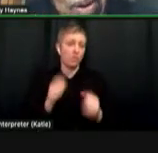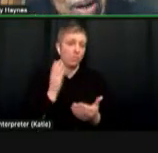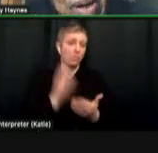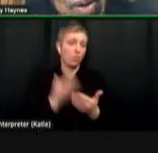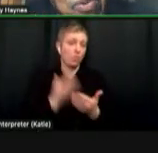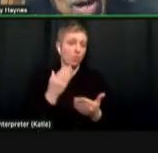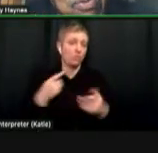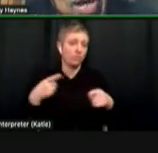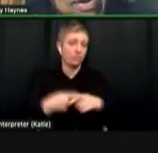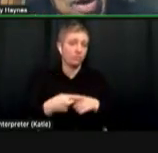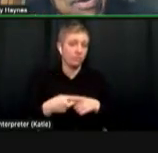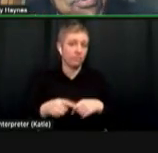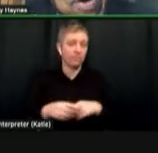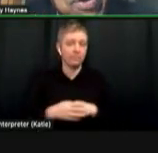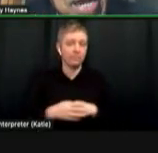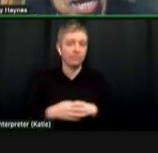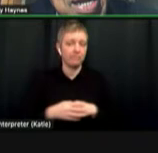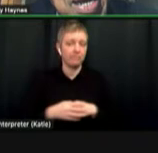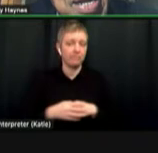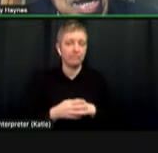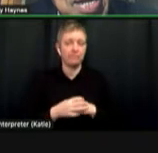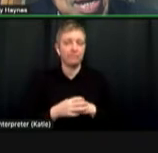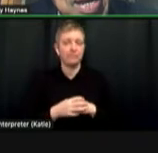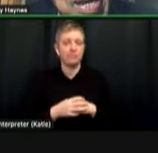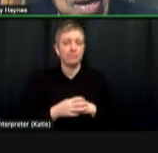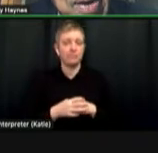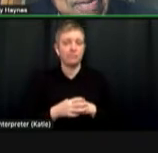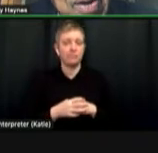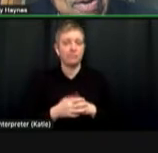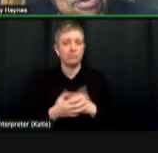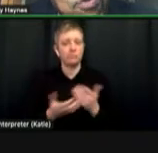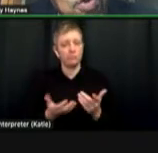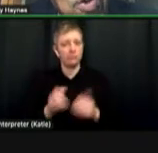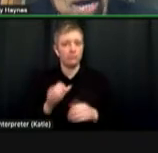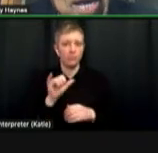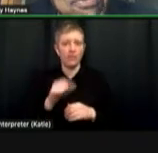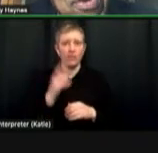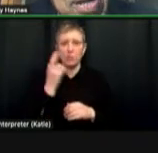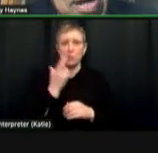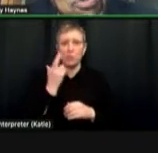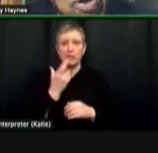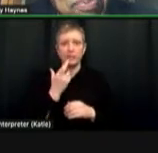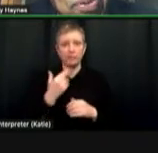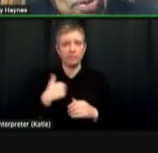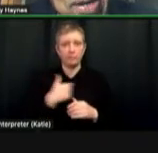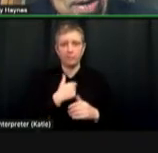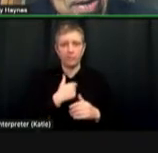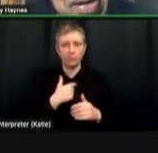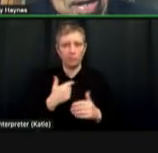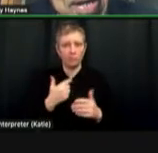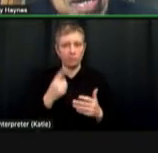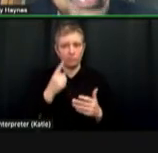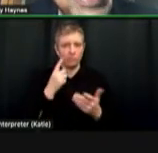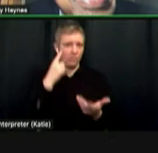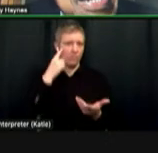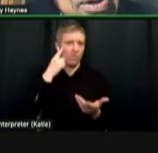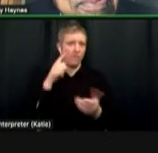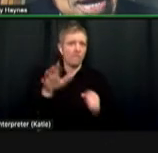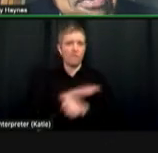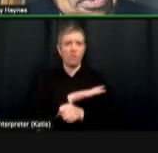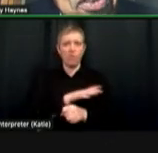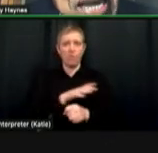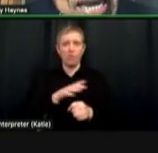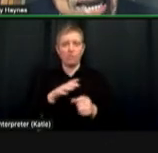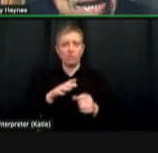reasons why we felt that the full incident report needed to